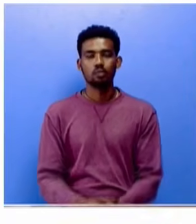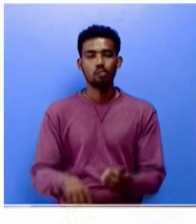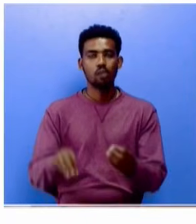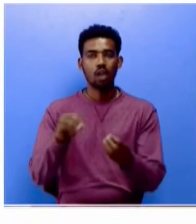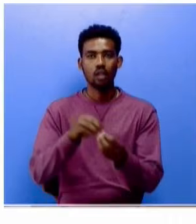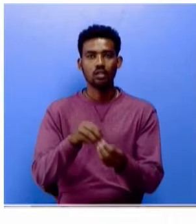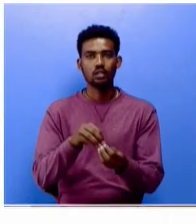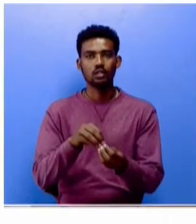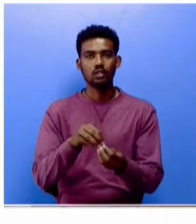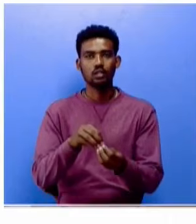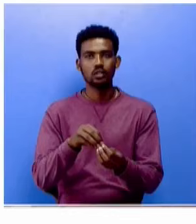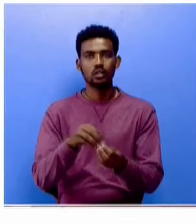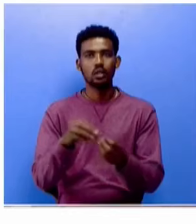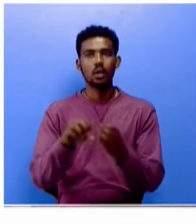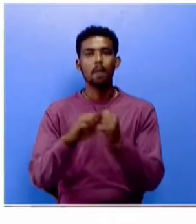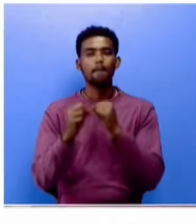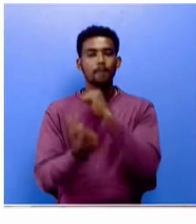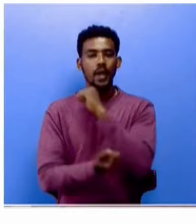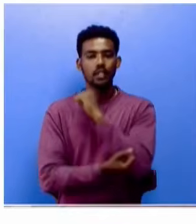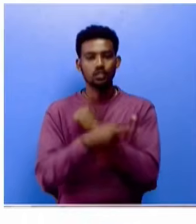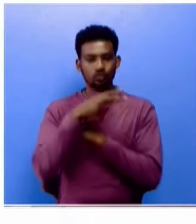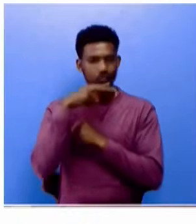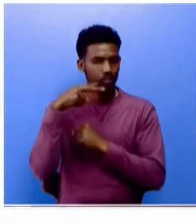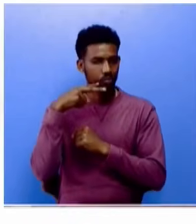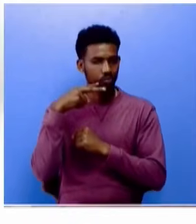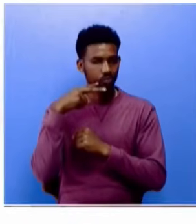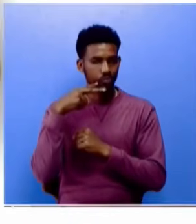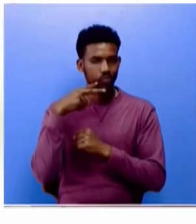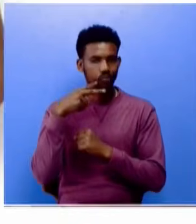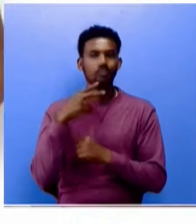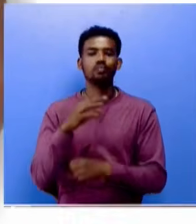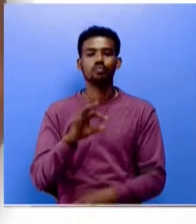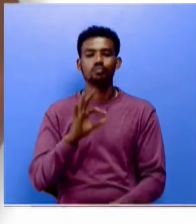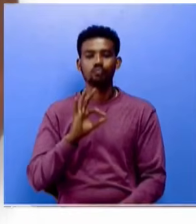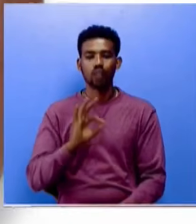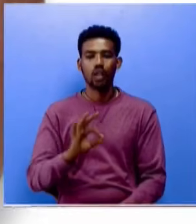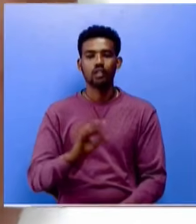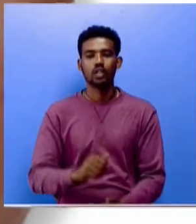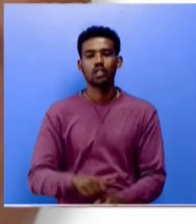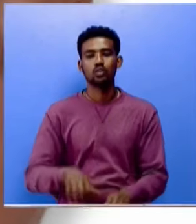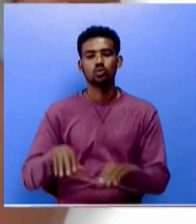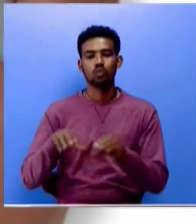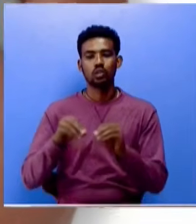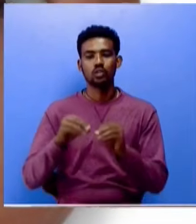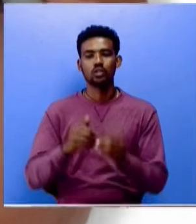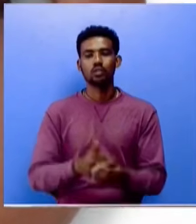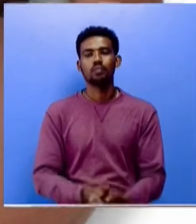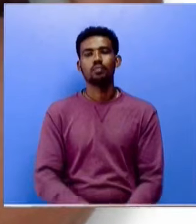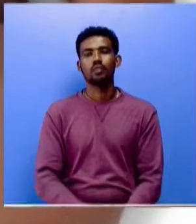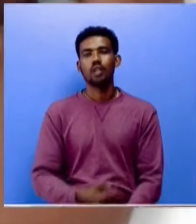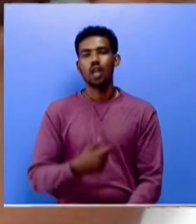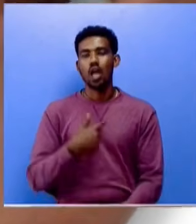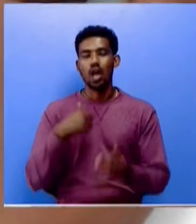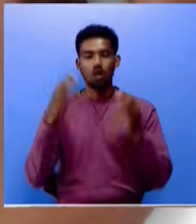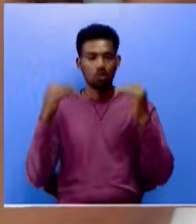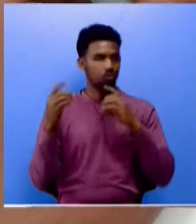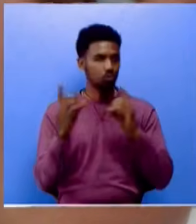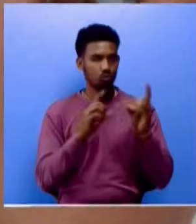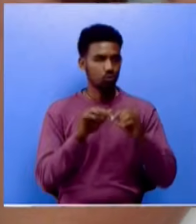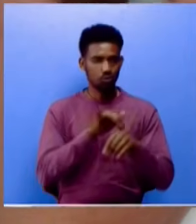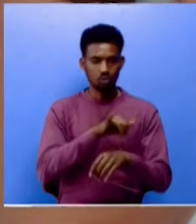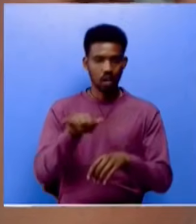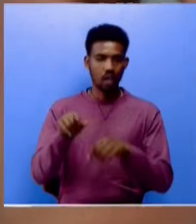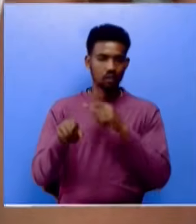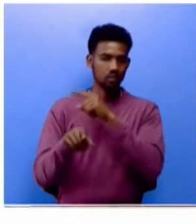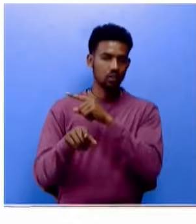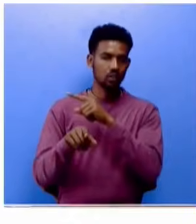Plus base verb. Excellent. Base verb. I hope you did like this.